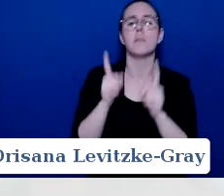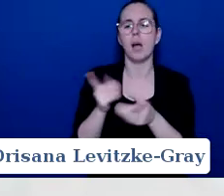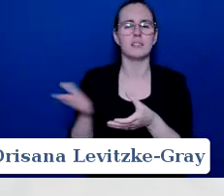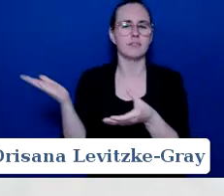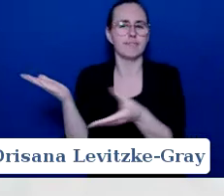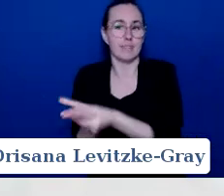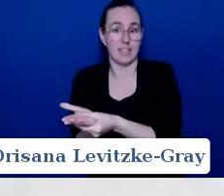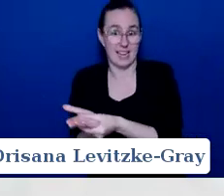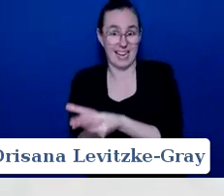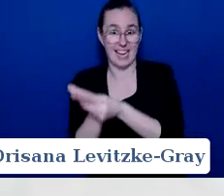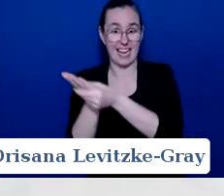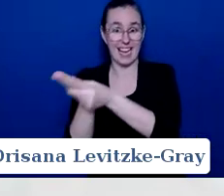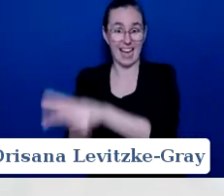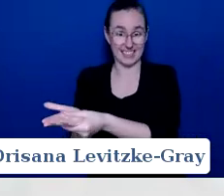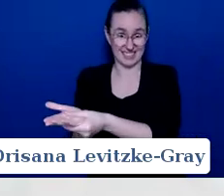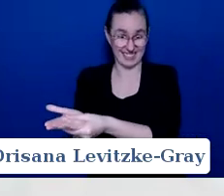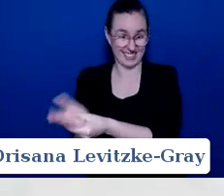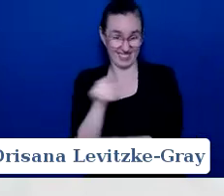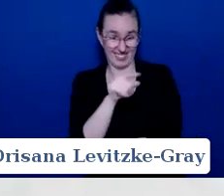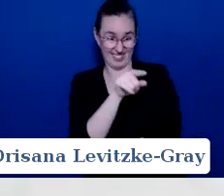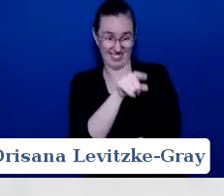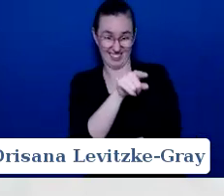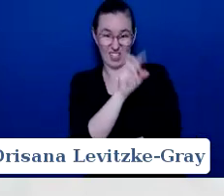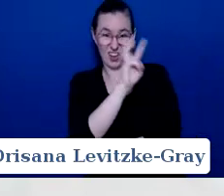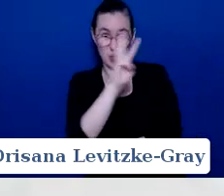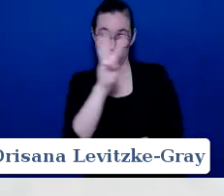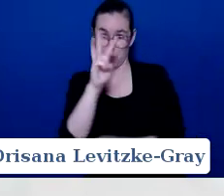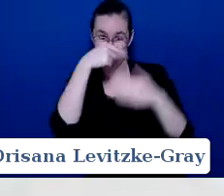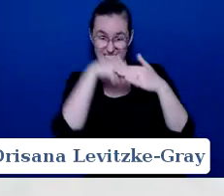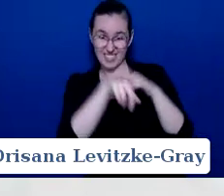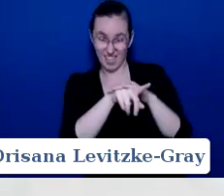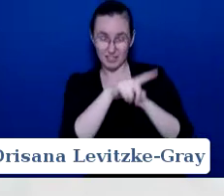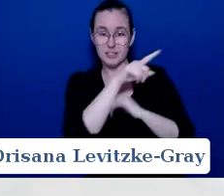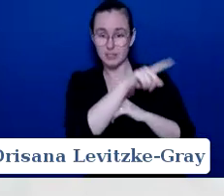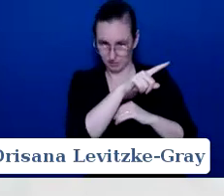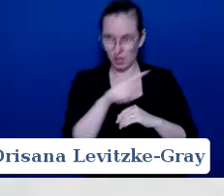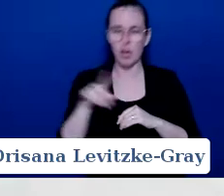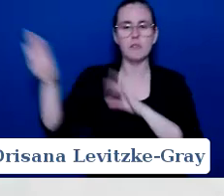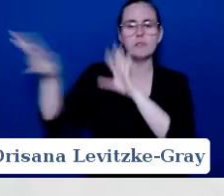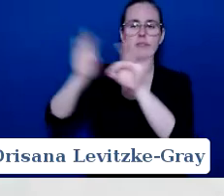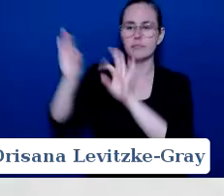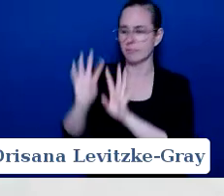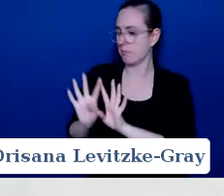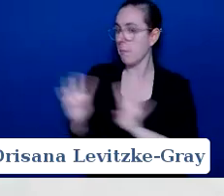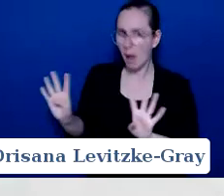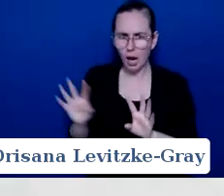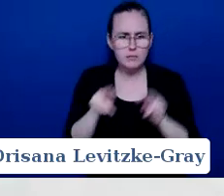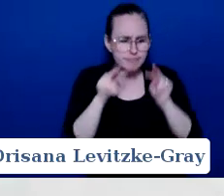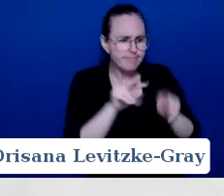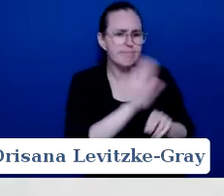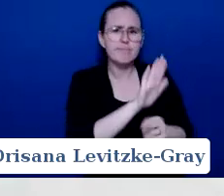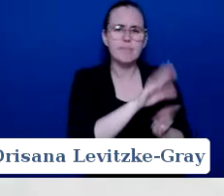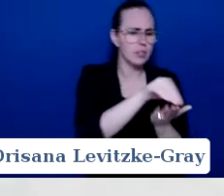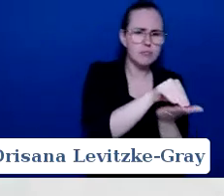the assessment, the citizen applicant received a decision. Decision can be received also online. So